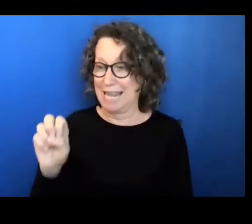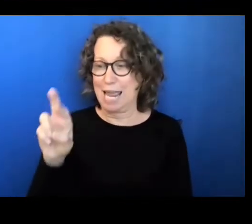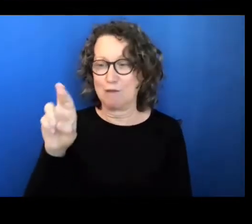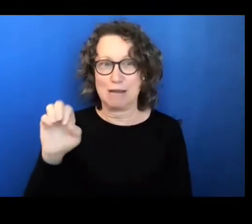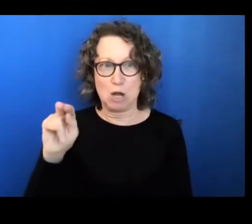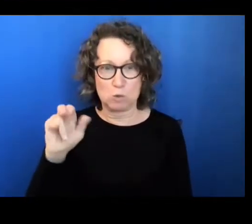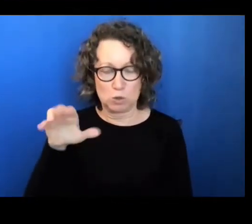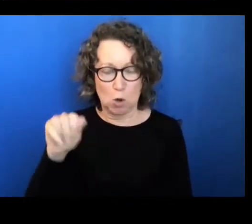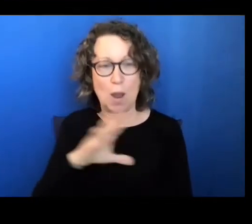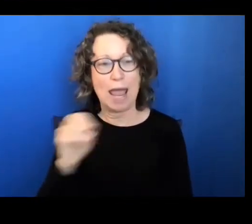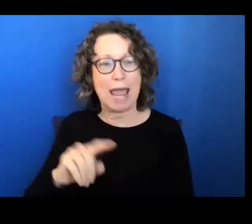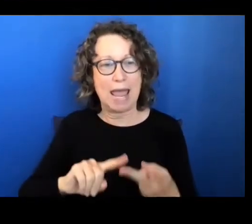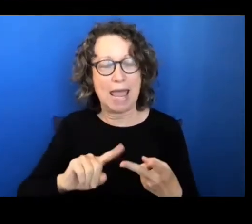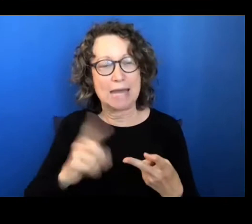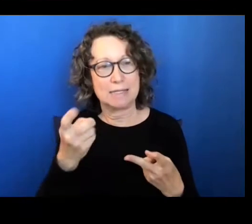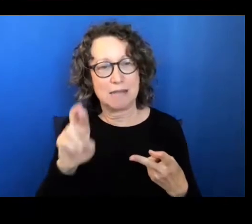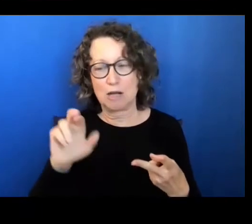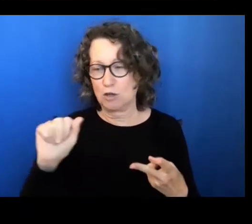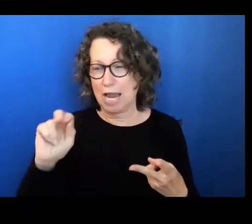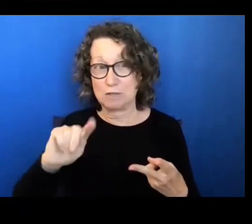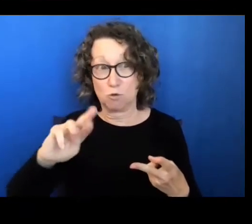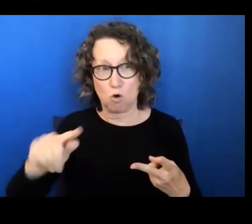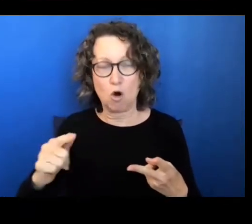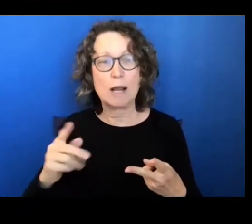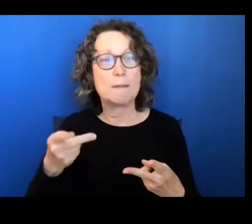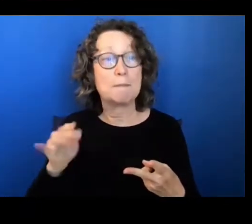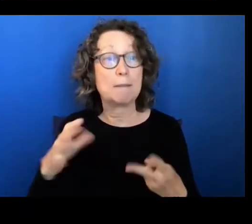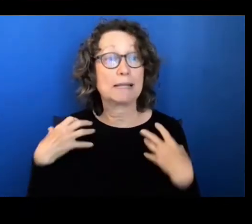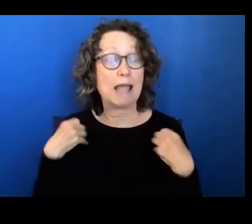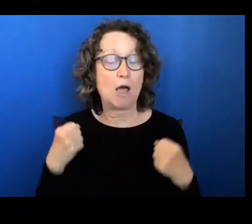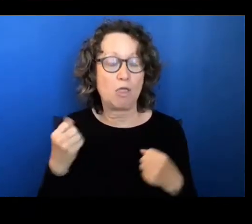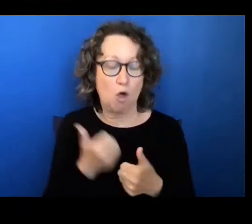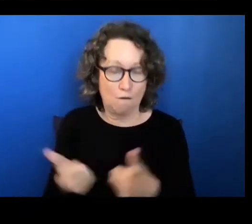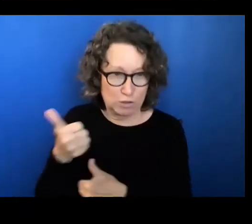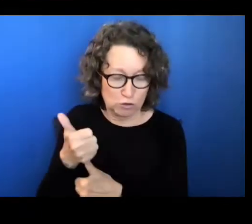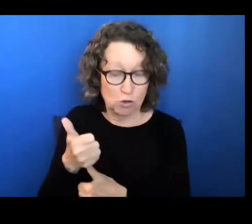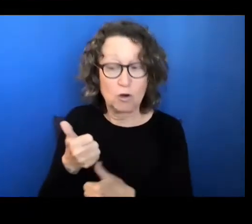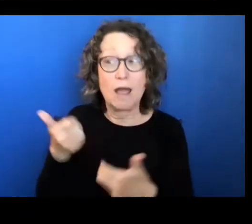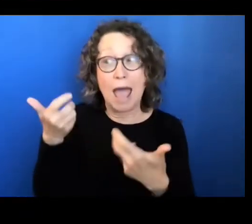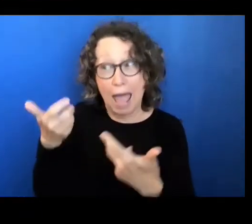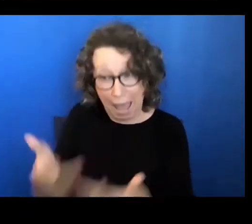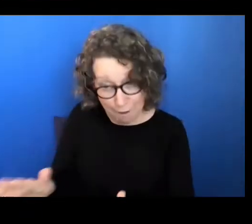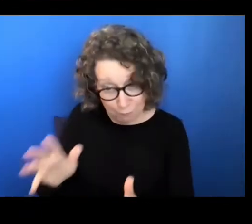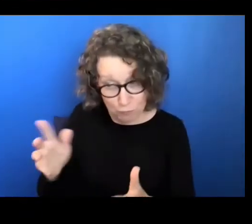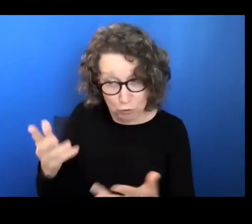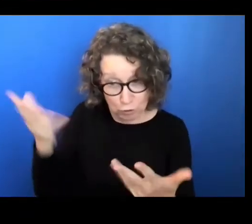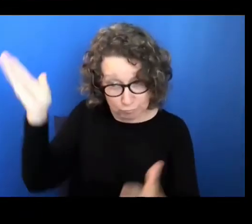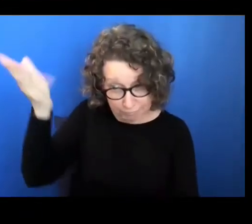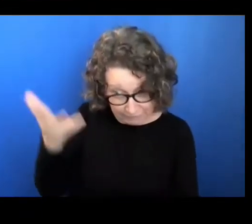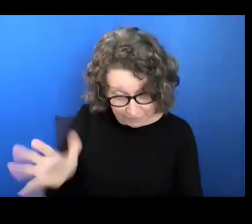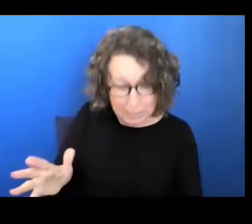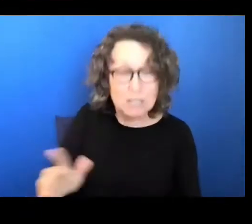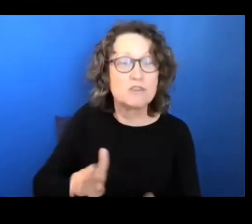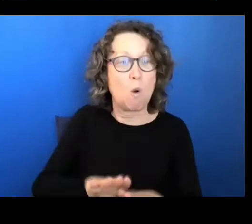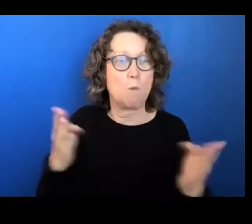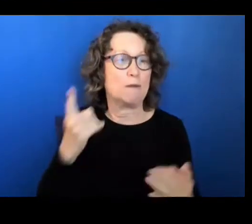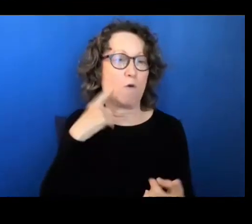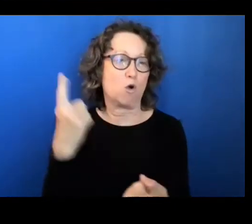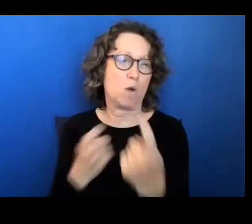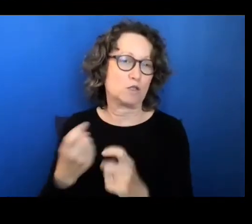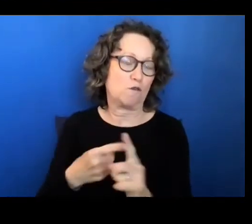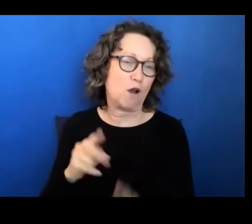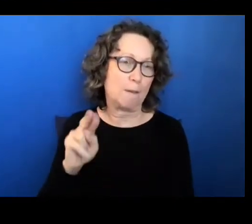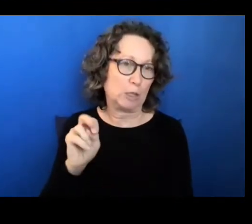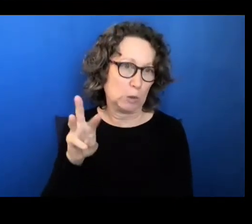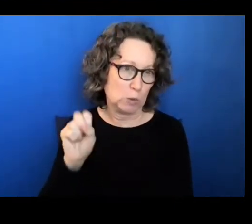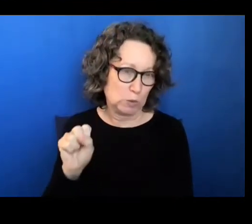Henning Ansorg, the county's public health officer. Following their updates, we will open it up to questions from the news media. This